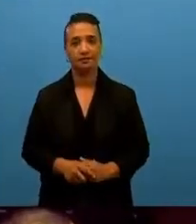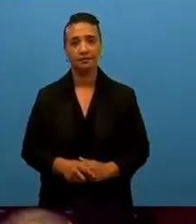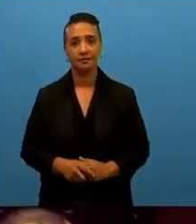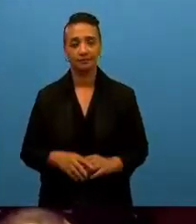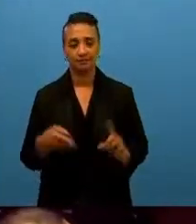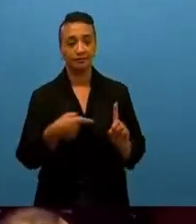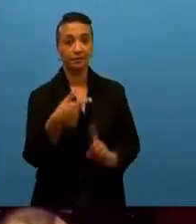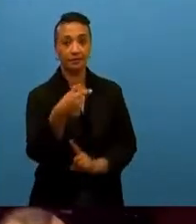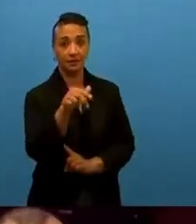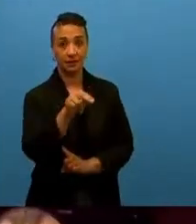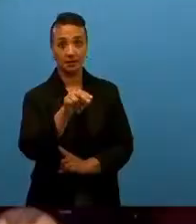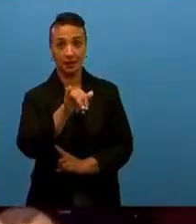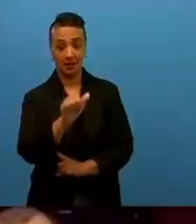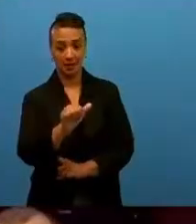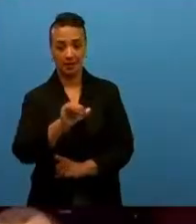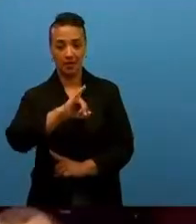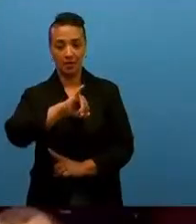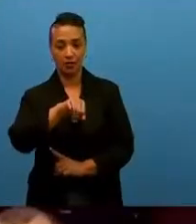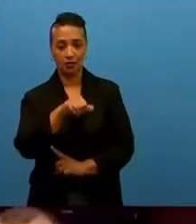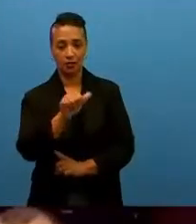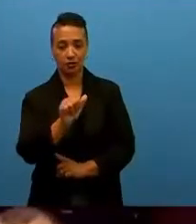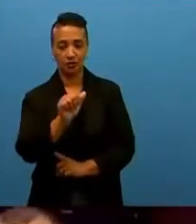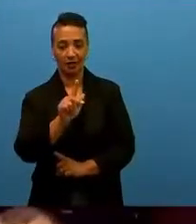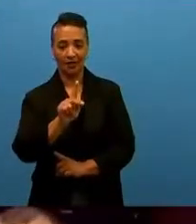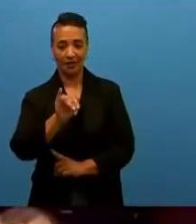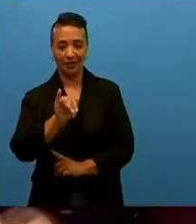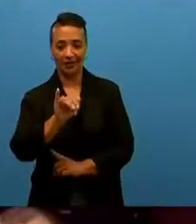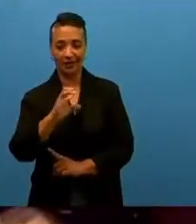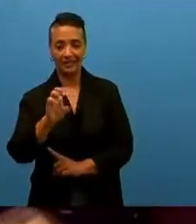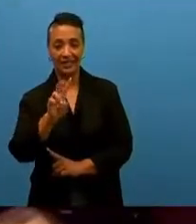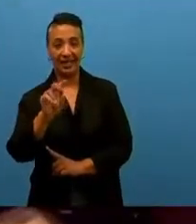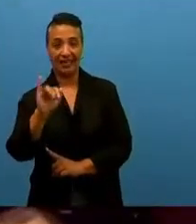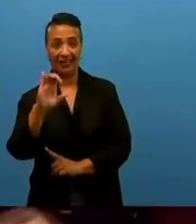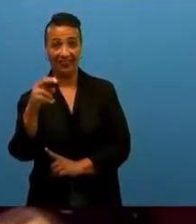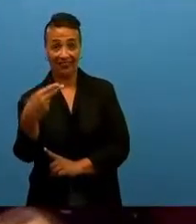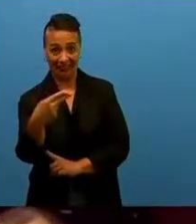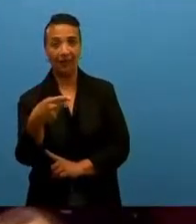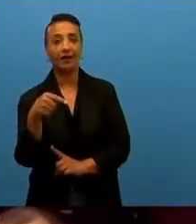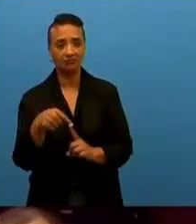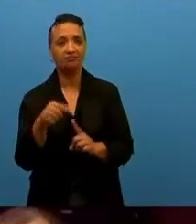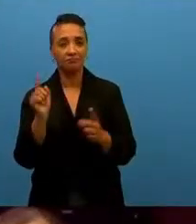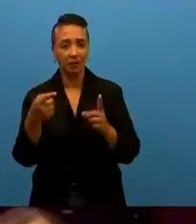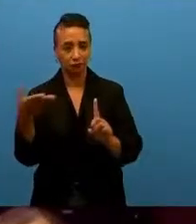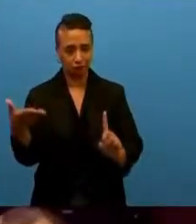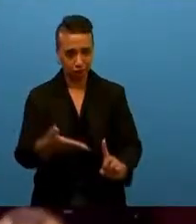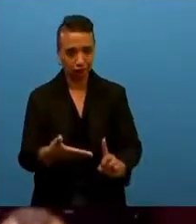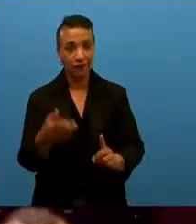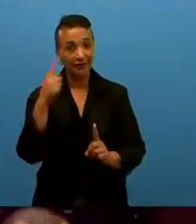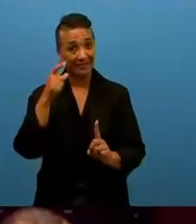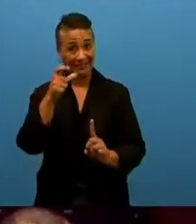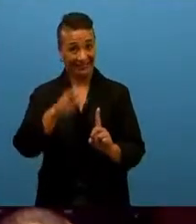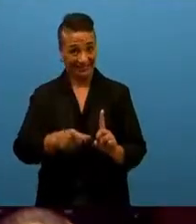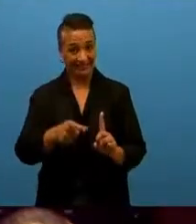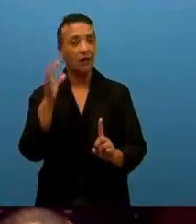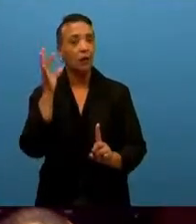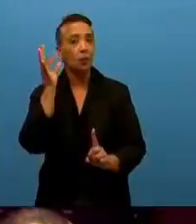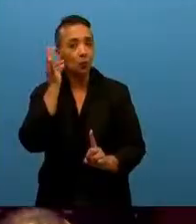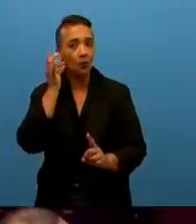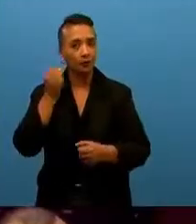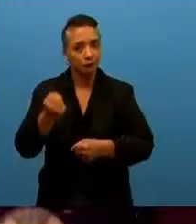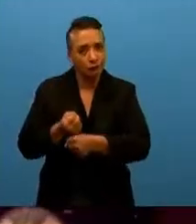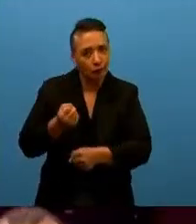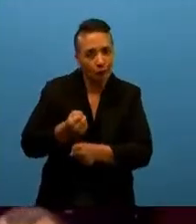Tanya Jakachevich, co-chair of the Indigenous Coordinating Body. Allow me to note that she has been active at